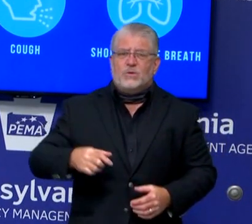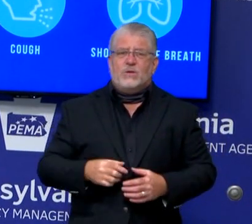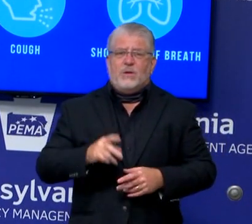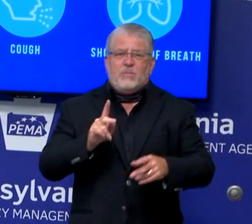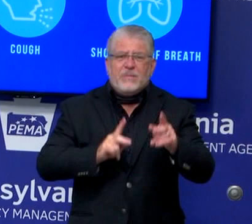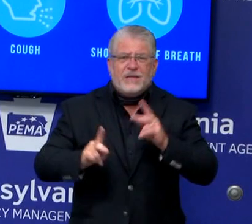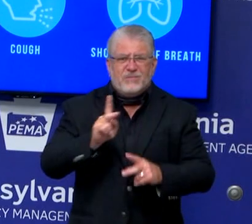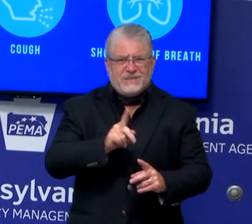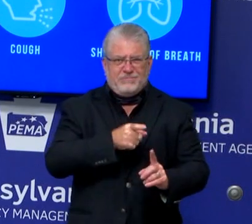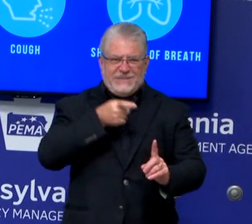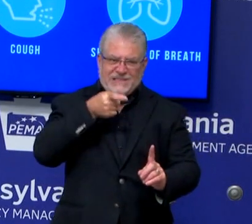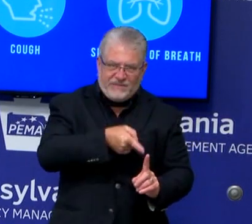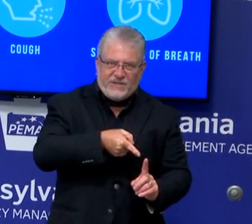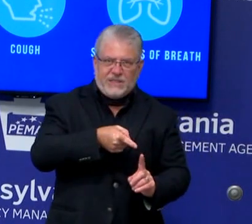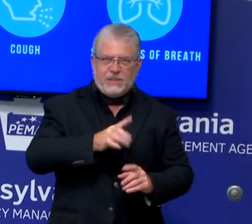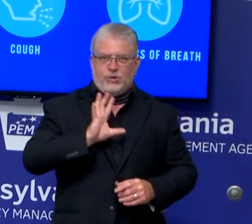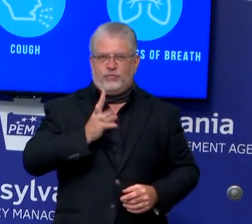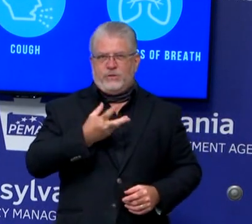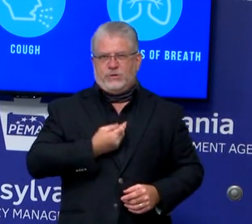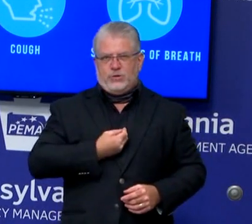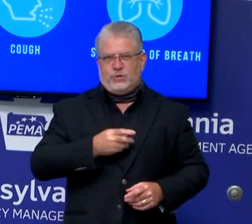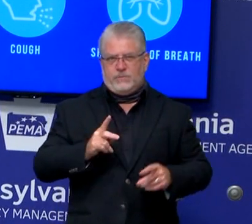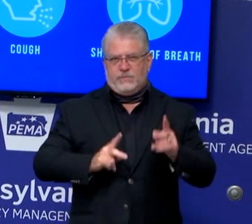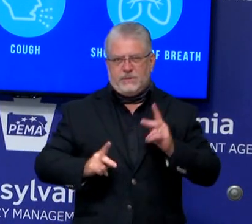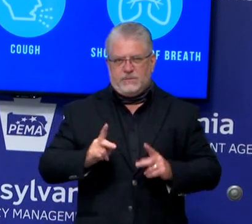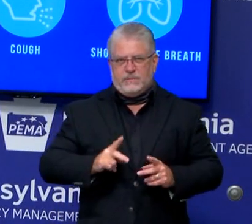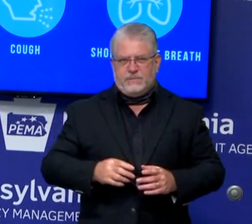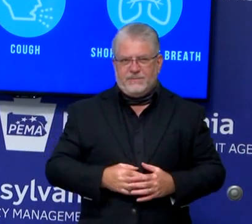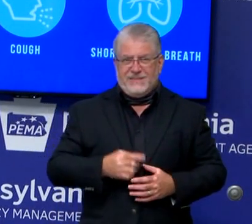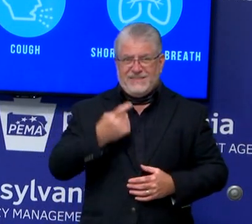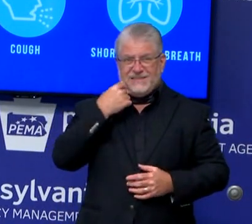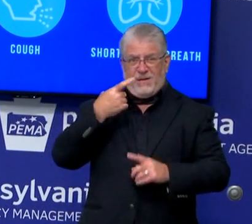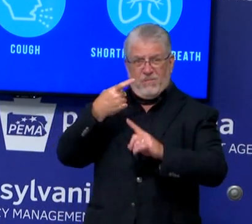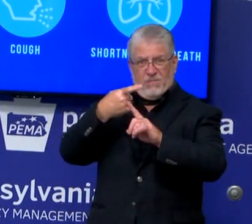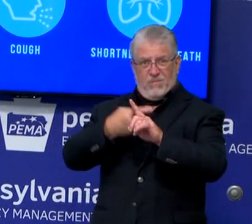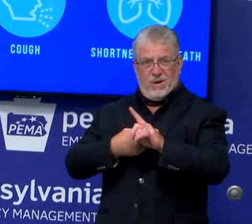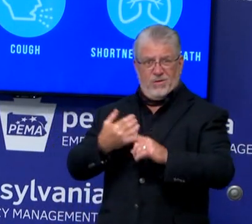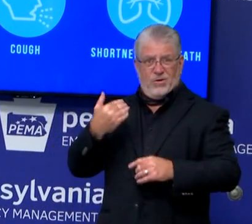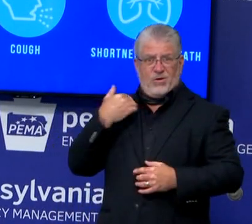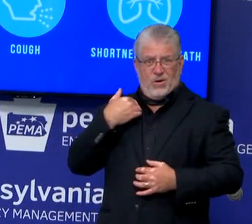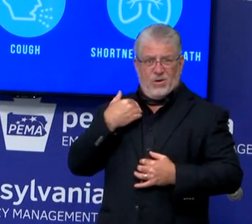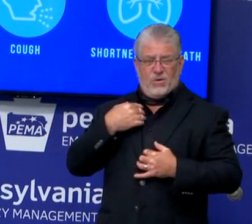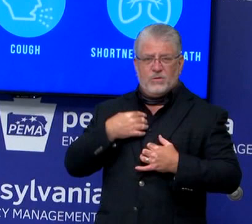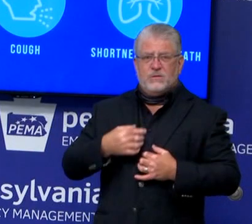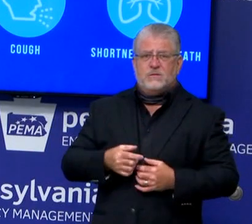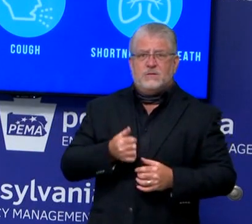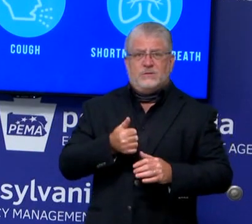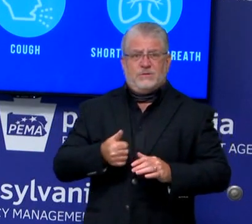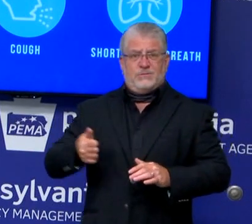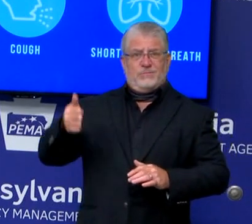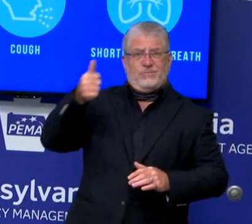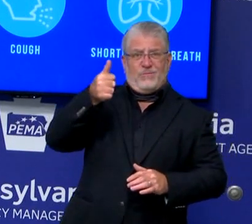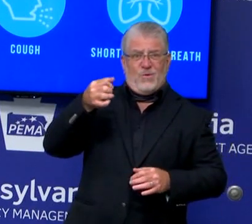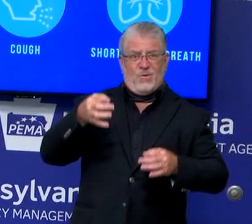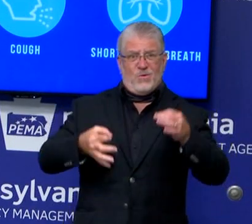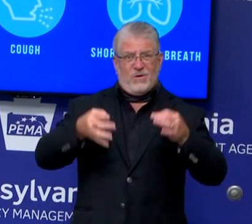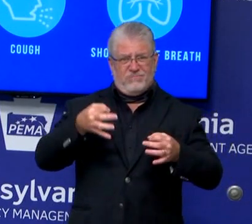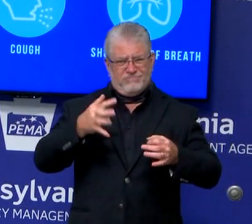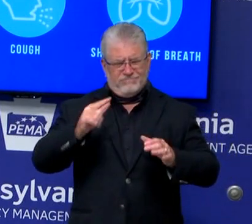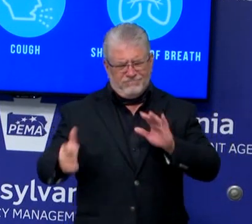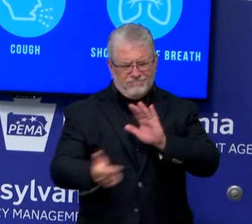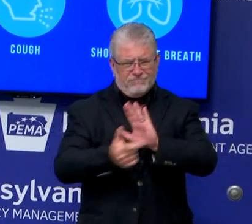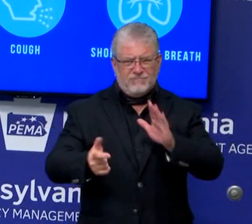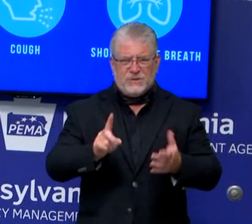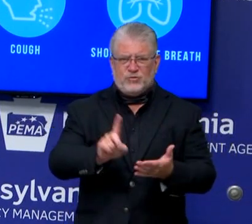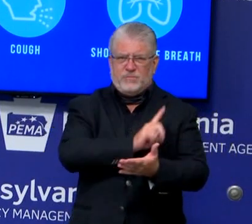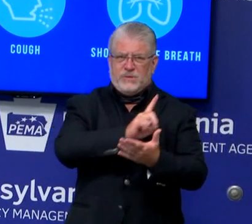individuals. It is only 1 month ago that the Supreme Court prohibited discrimination in the workplace due to